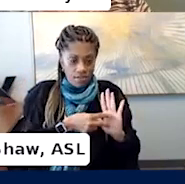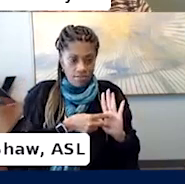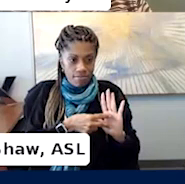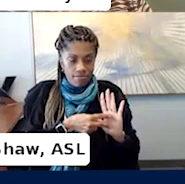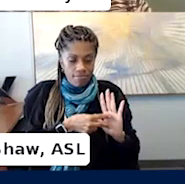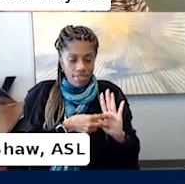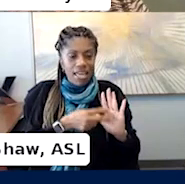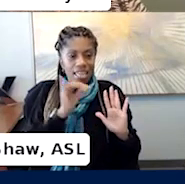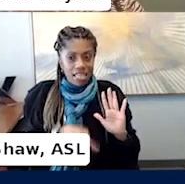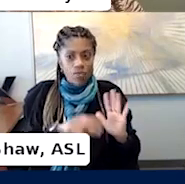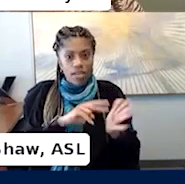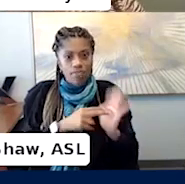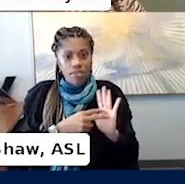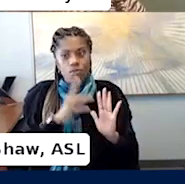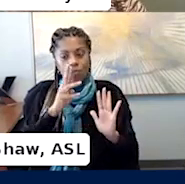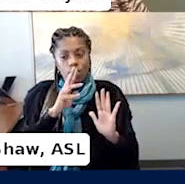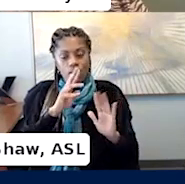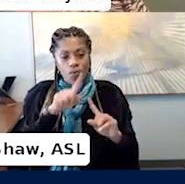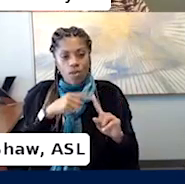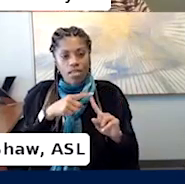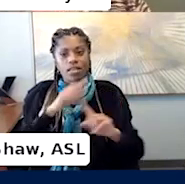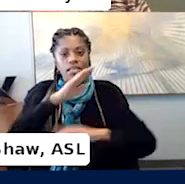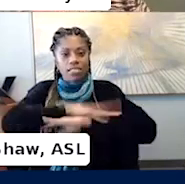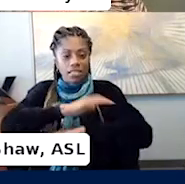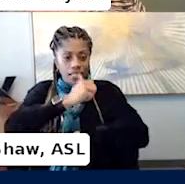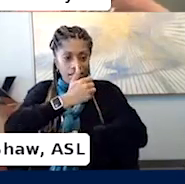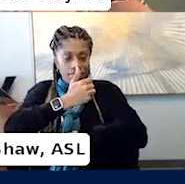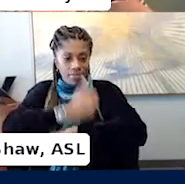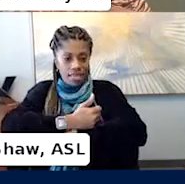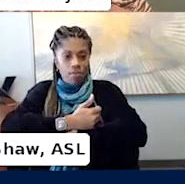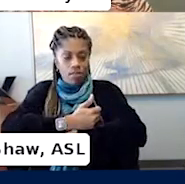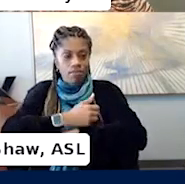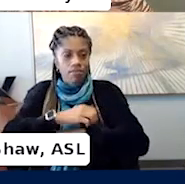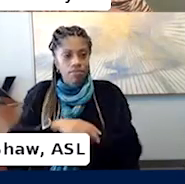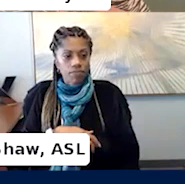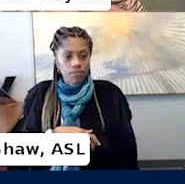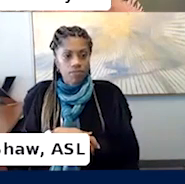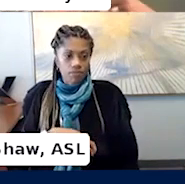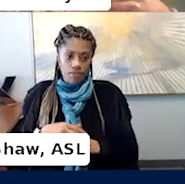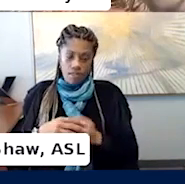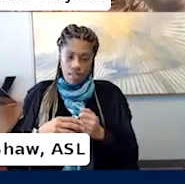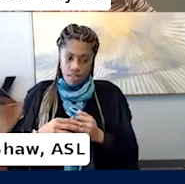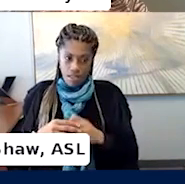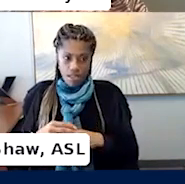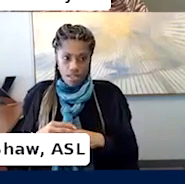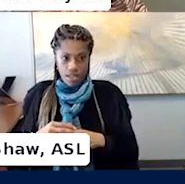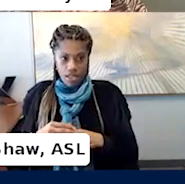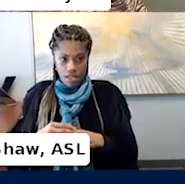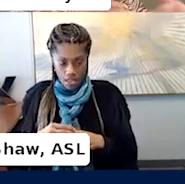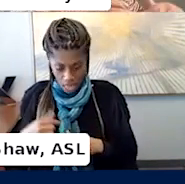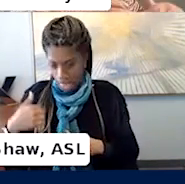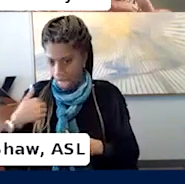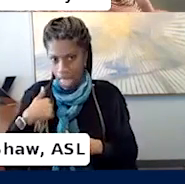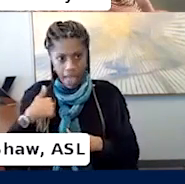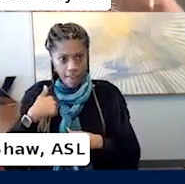And I have to say that since I've been at StoryCorps, I've been a fan of the organization for the 20